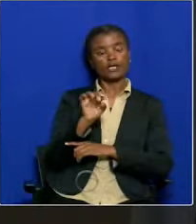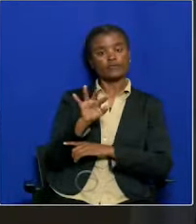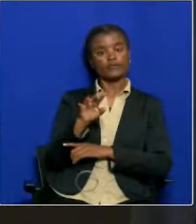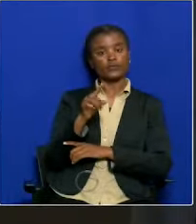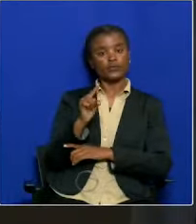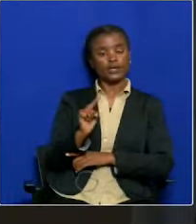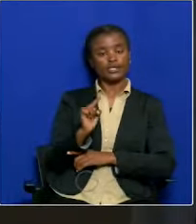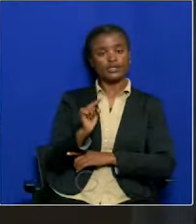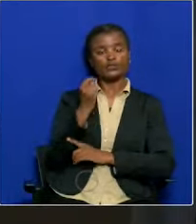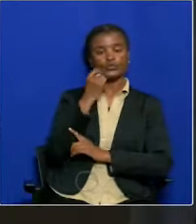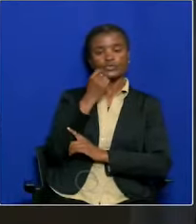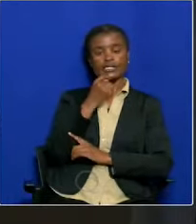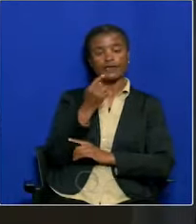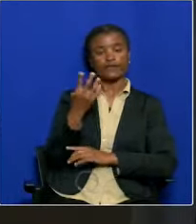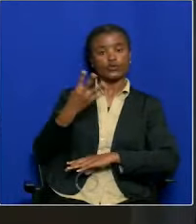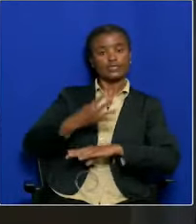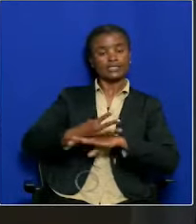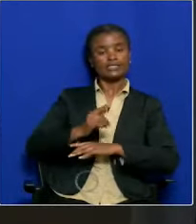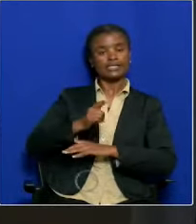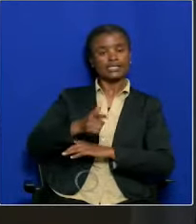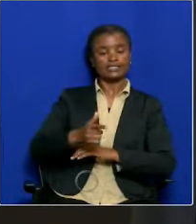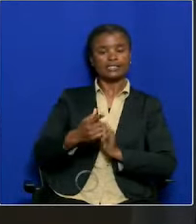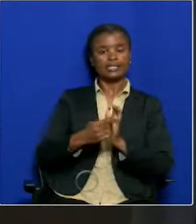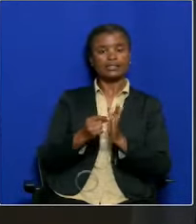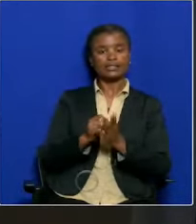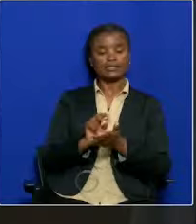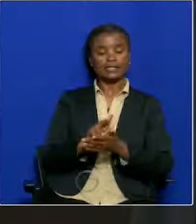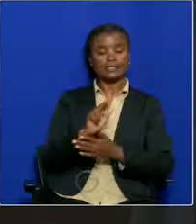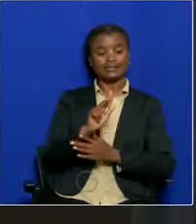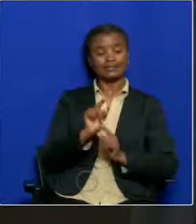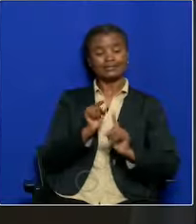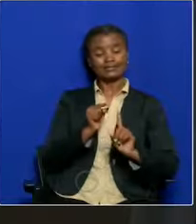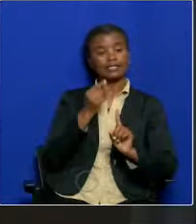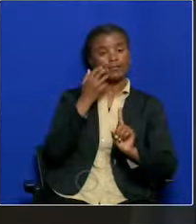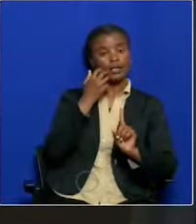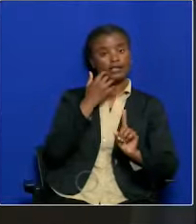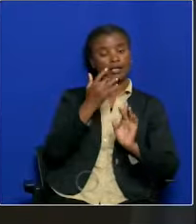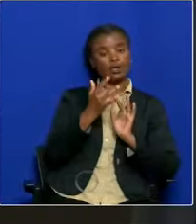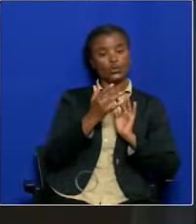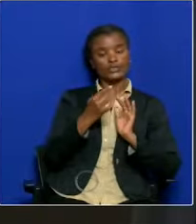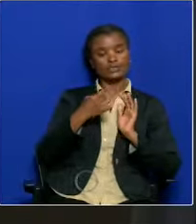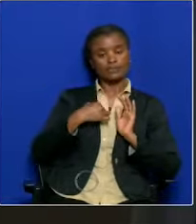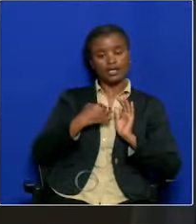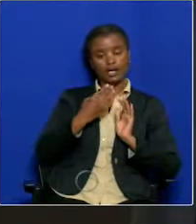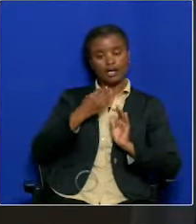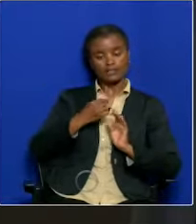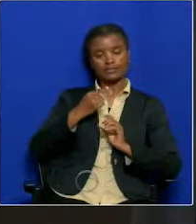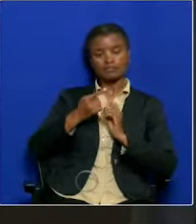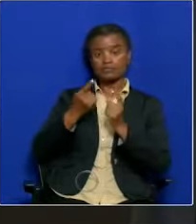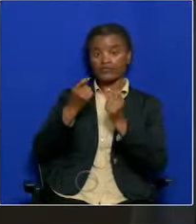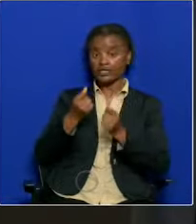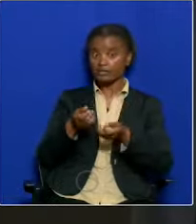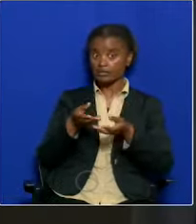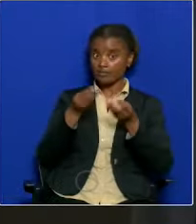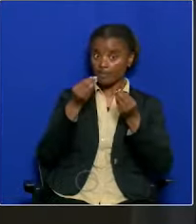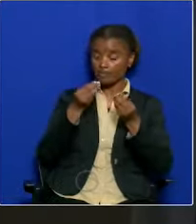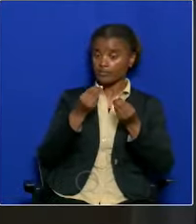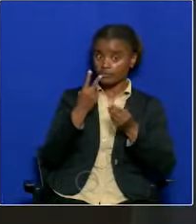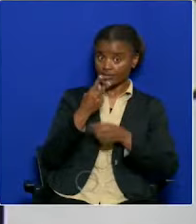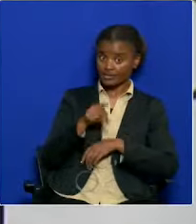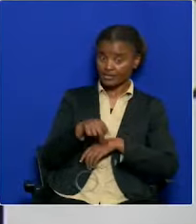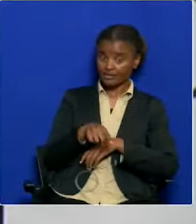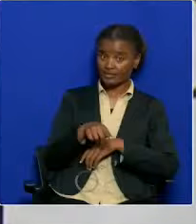18th, Matlala contacted me to inquire whether I have managed to raise the required funds. Do you see that? Yes, So that's the